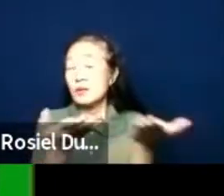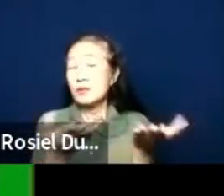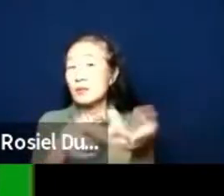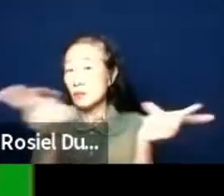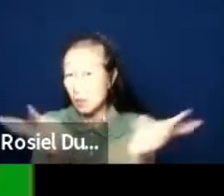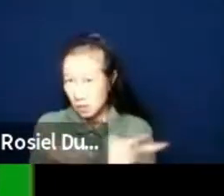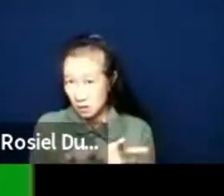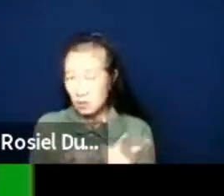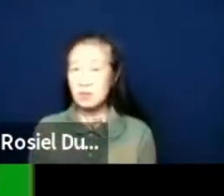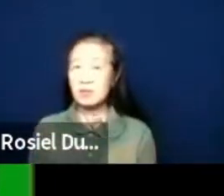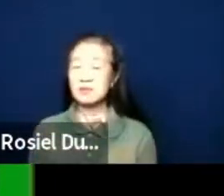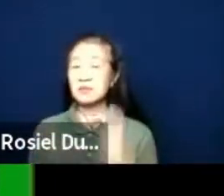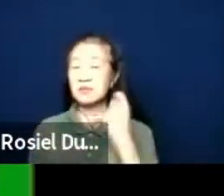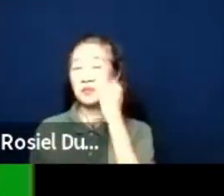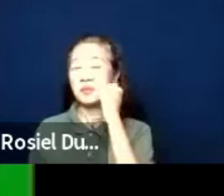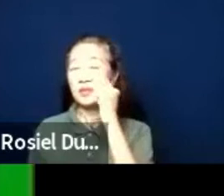else, you